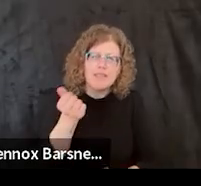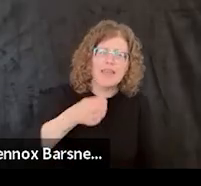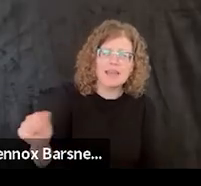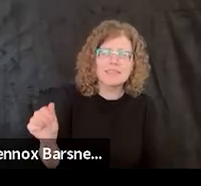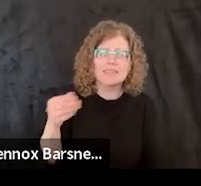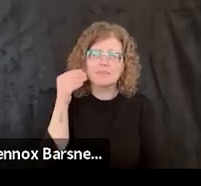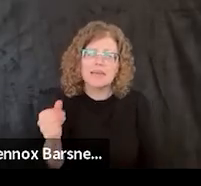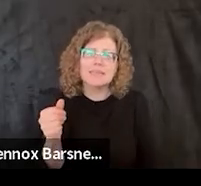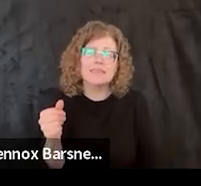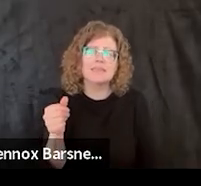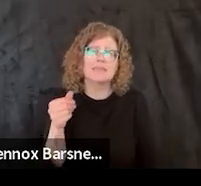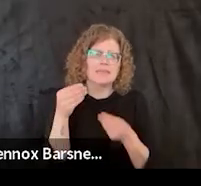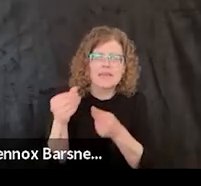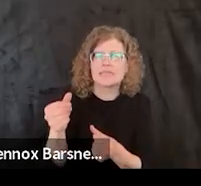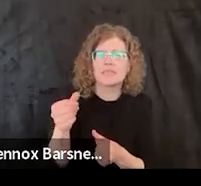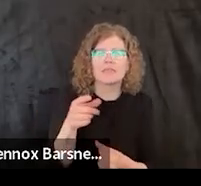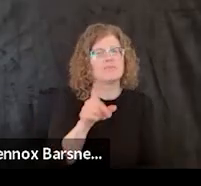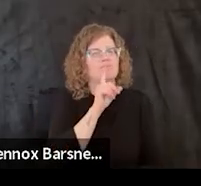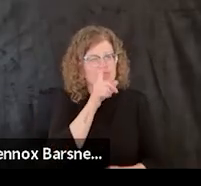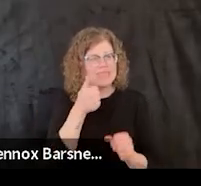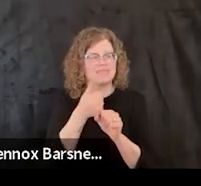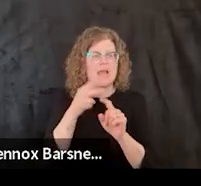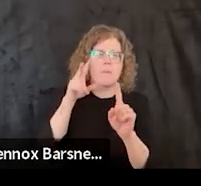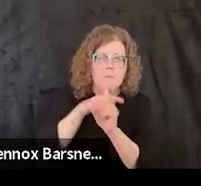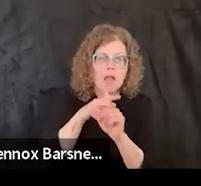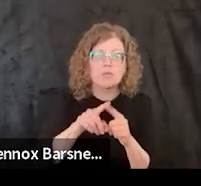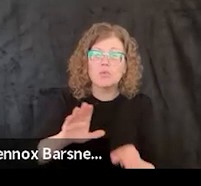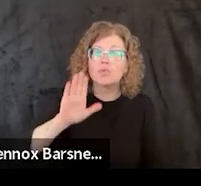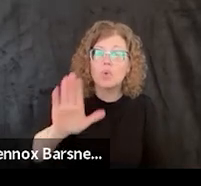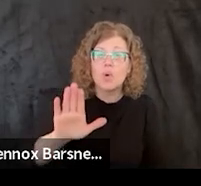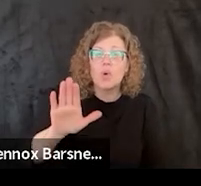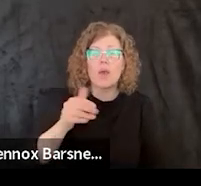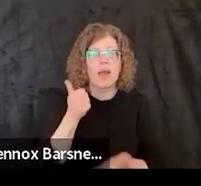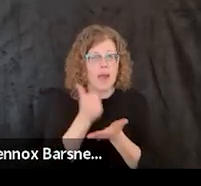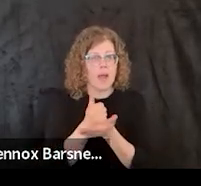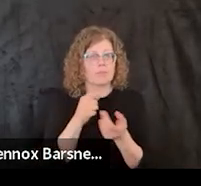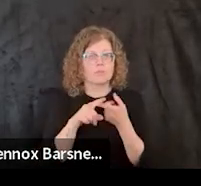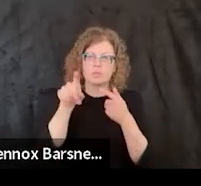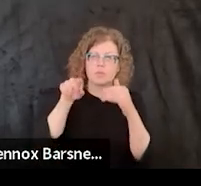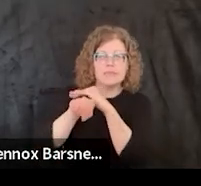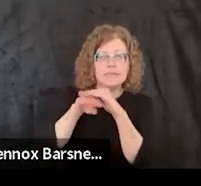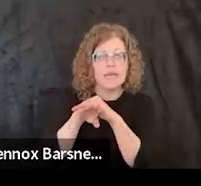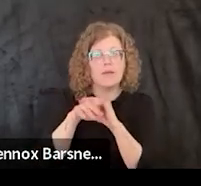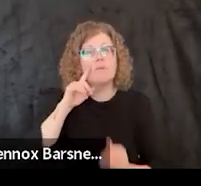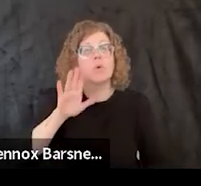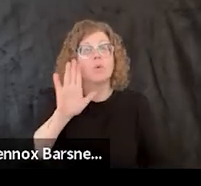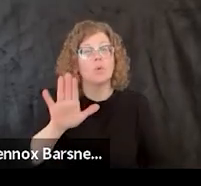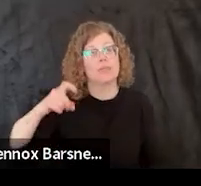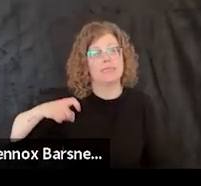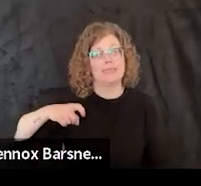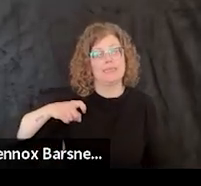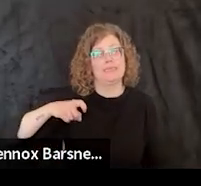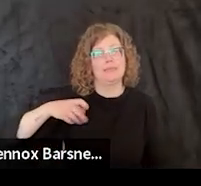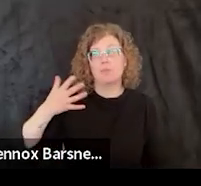is directly related and necessary to accessing and undertaking your proposed activities. If